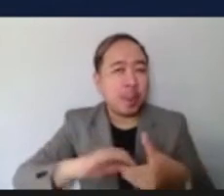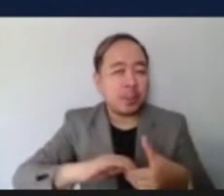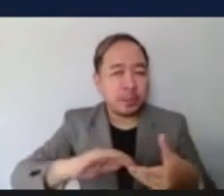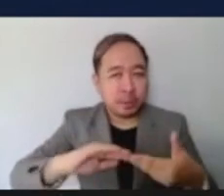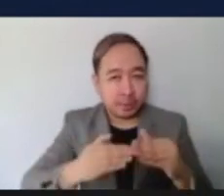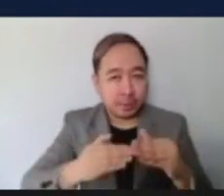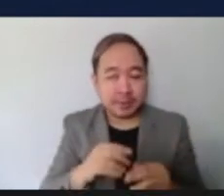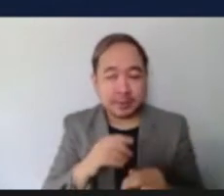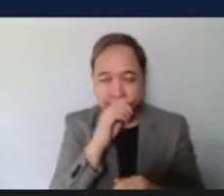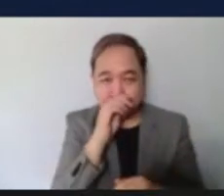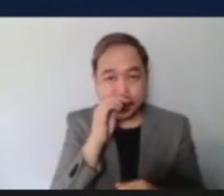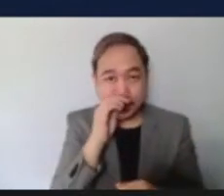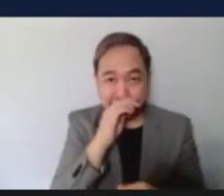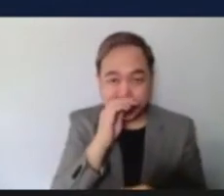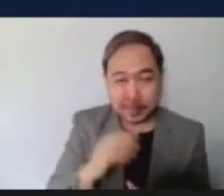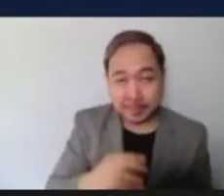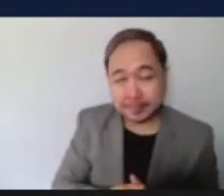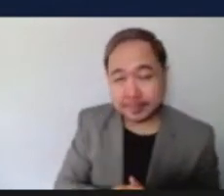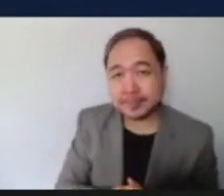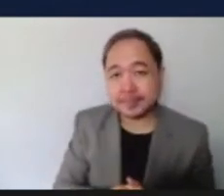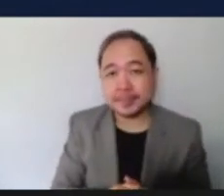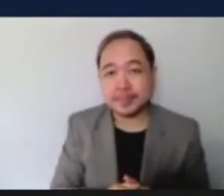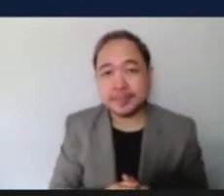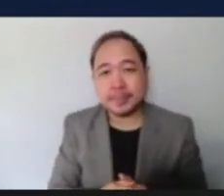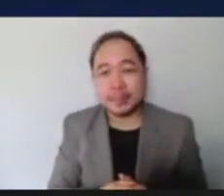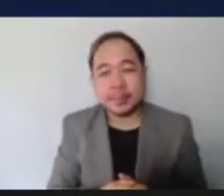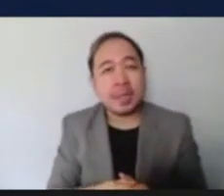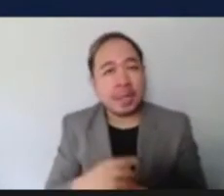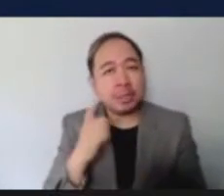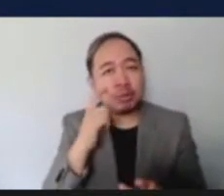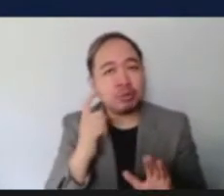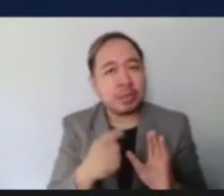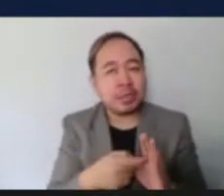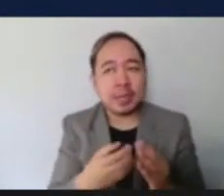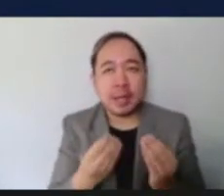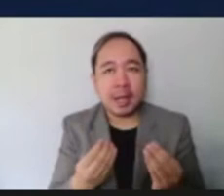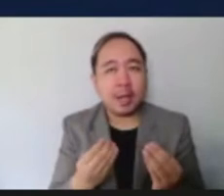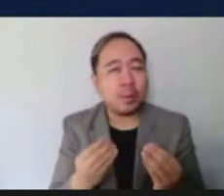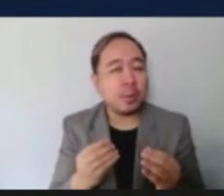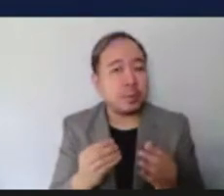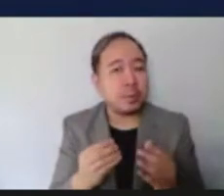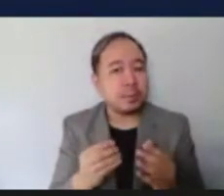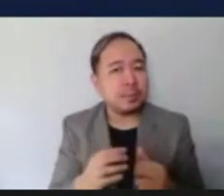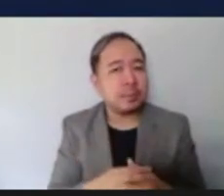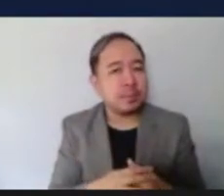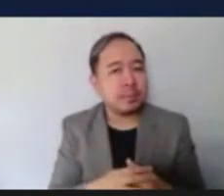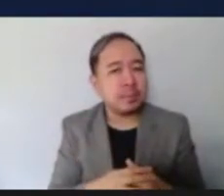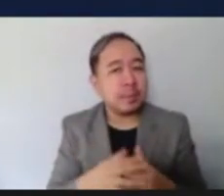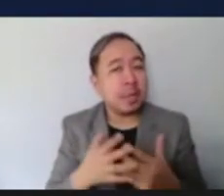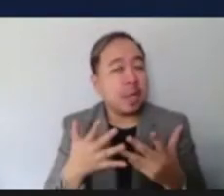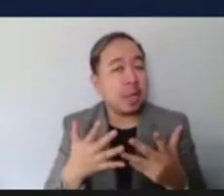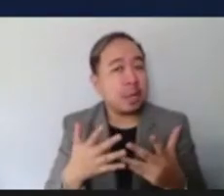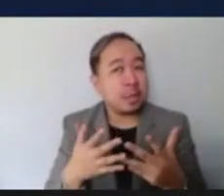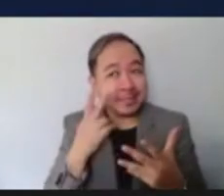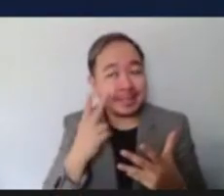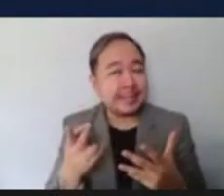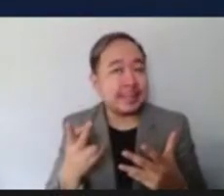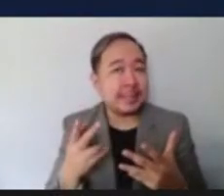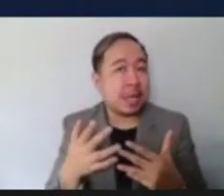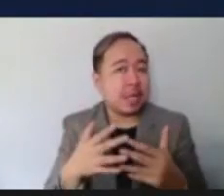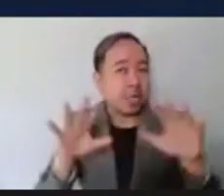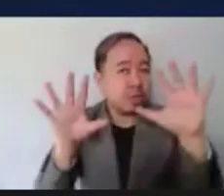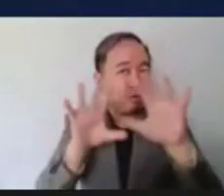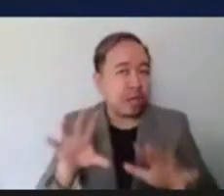recognizing the importancy of harnessing the oceanic by magnexus to four star climate change unification